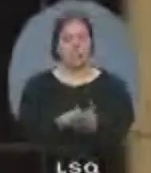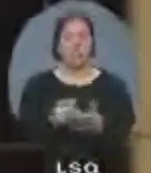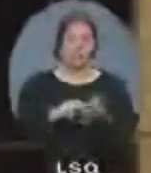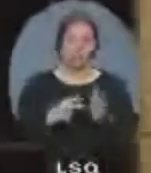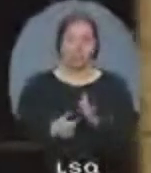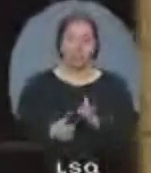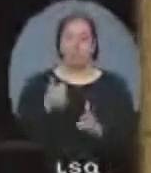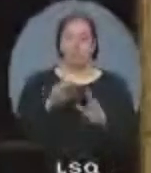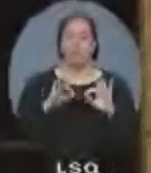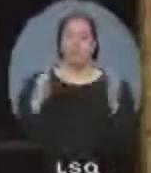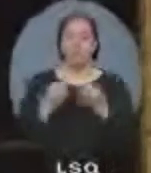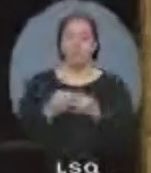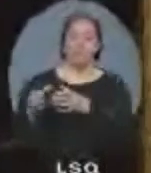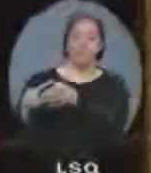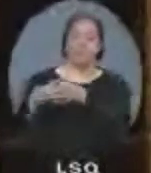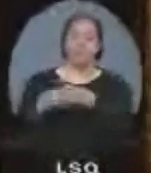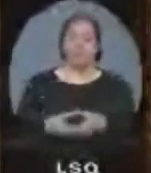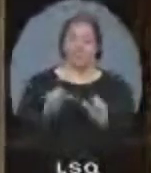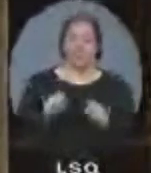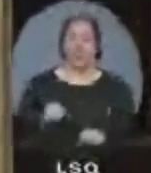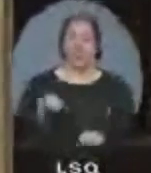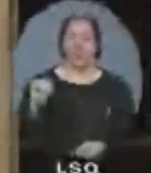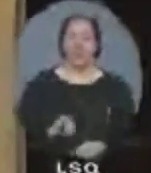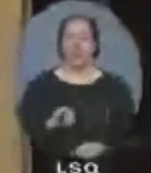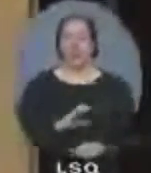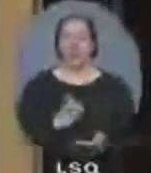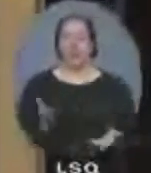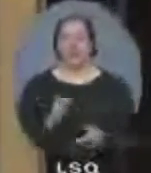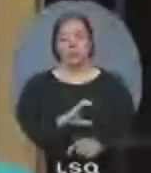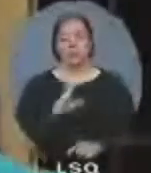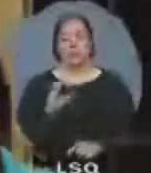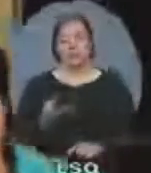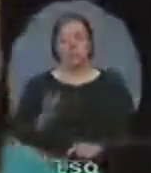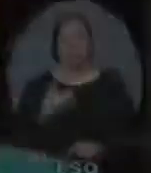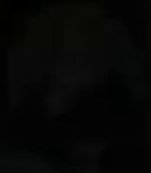instead, do they put corporate tax cut ahead of family reunification, Mr. Speaker?